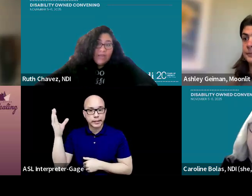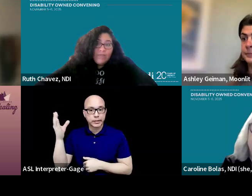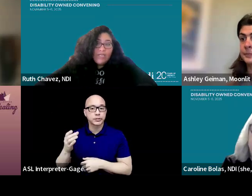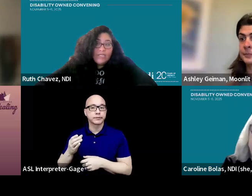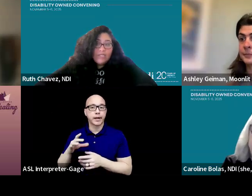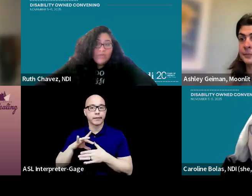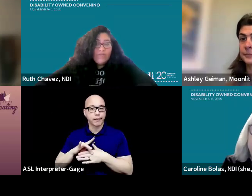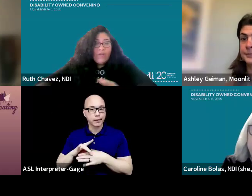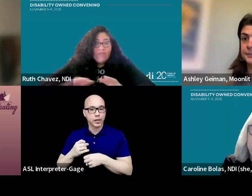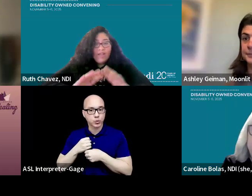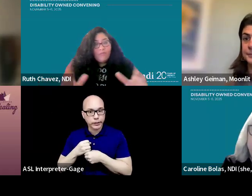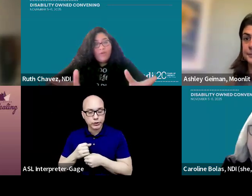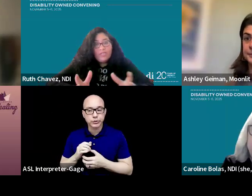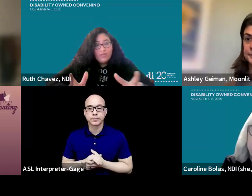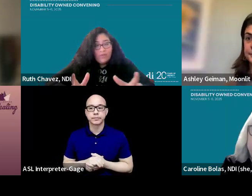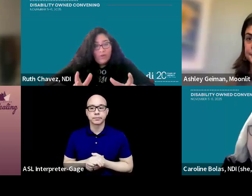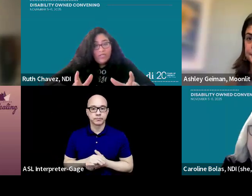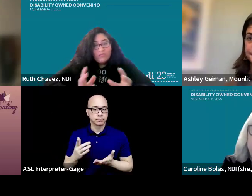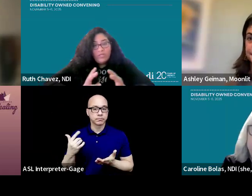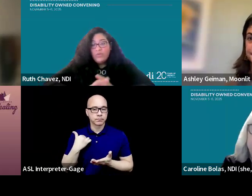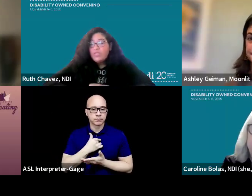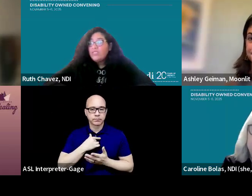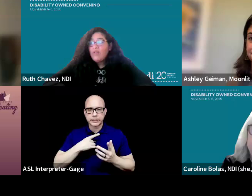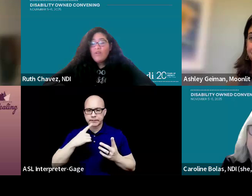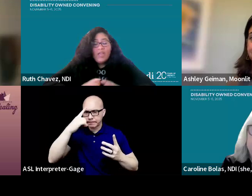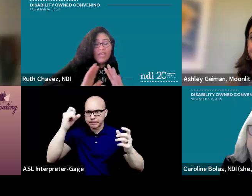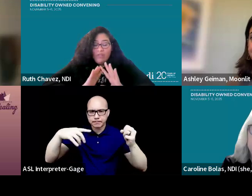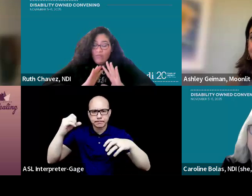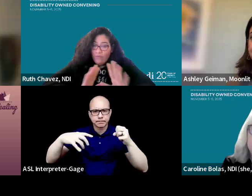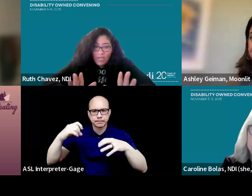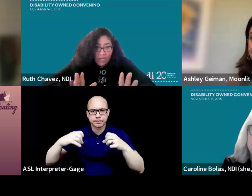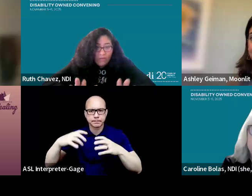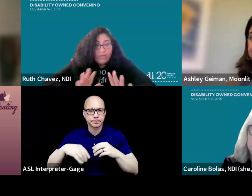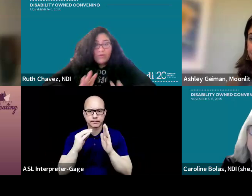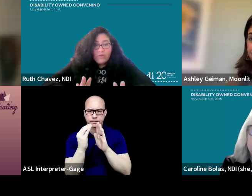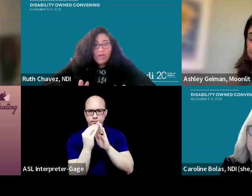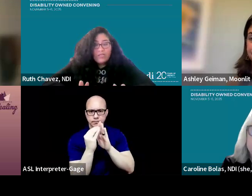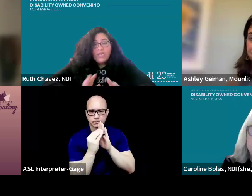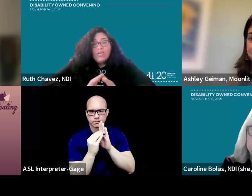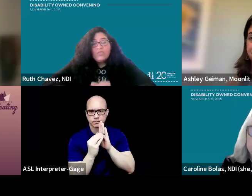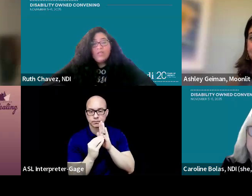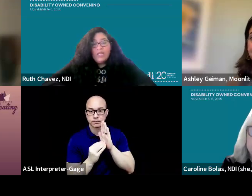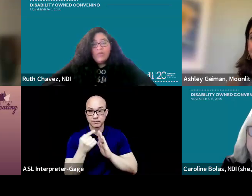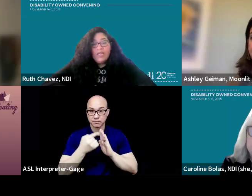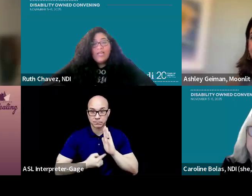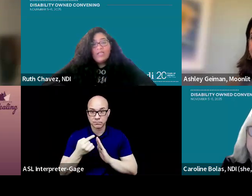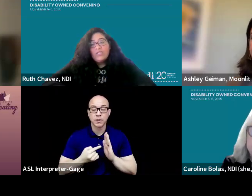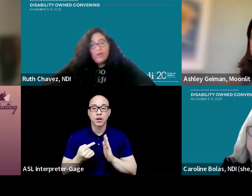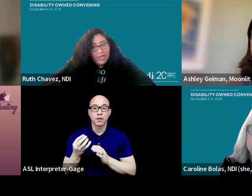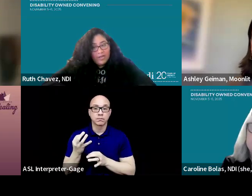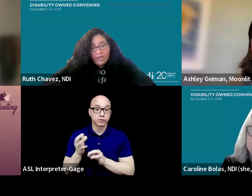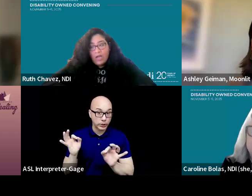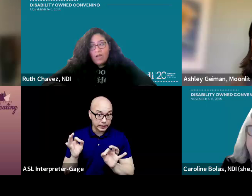and online presence. So we've all kind of brainstormed all these resources that are either free or low cost so that you can